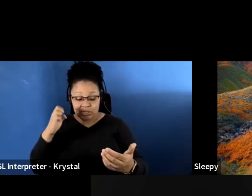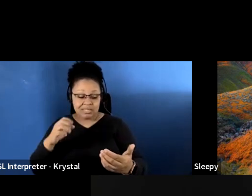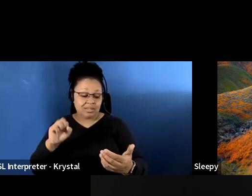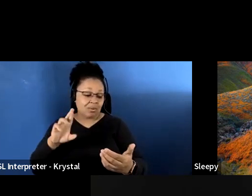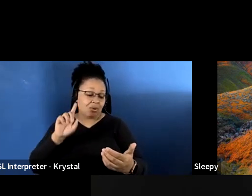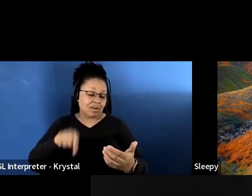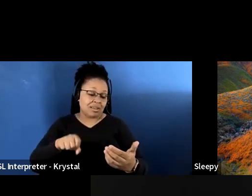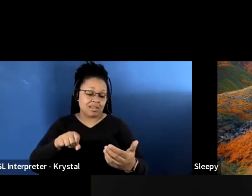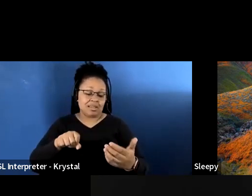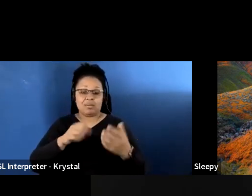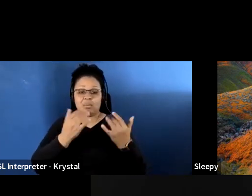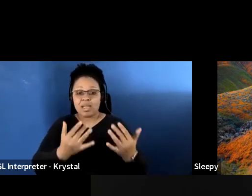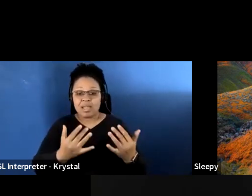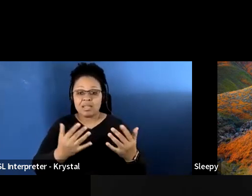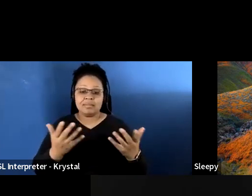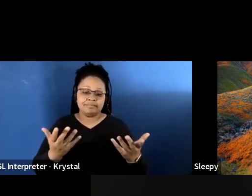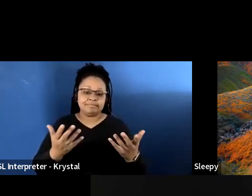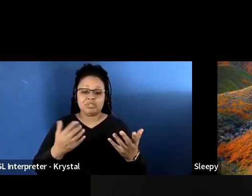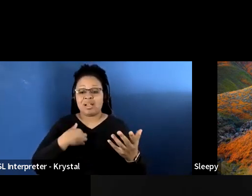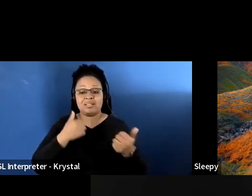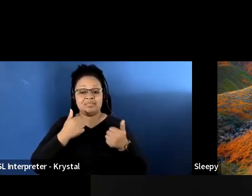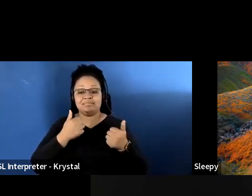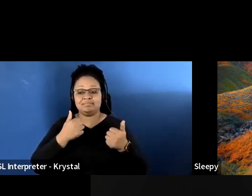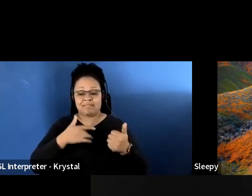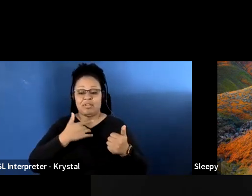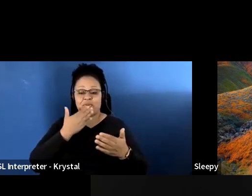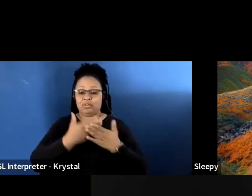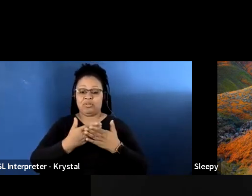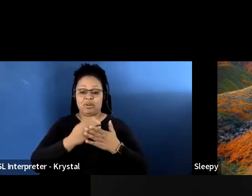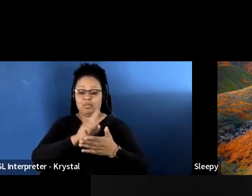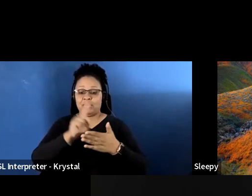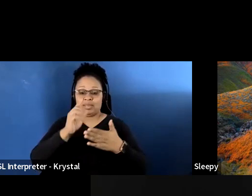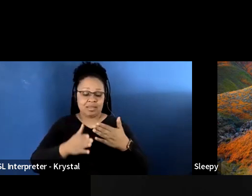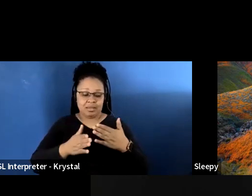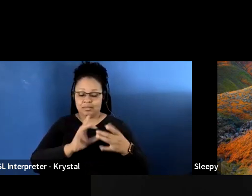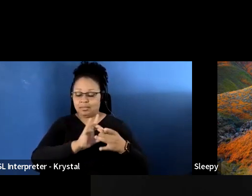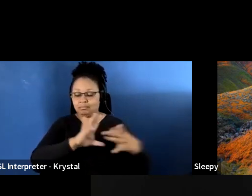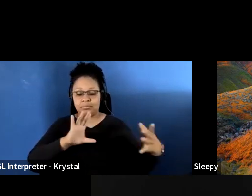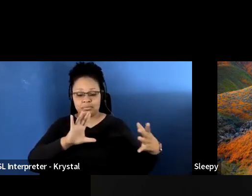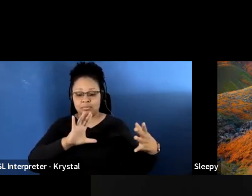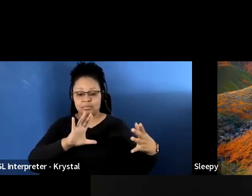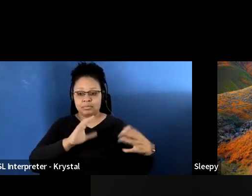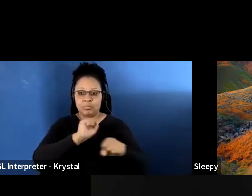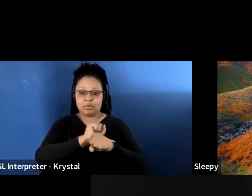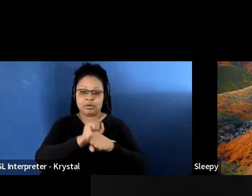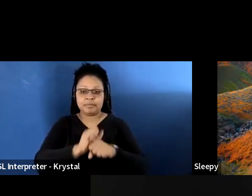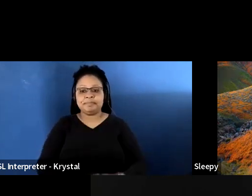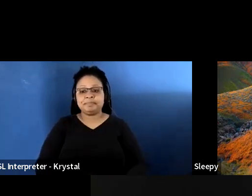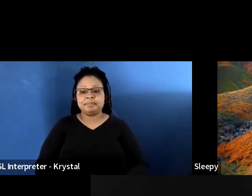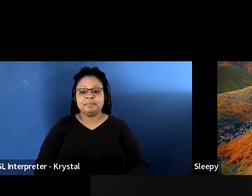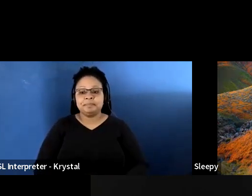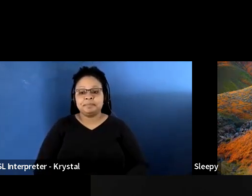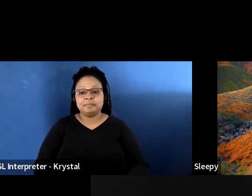answer. So that's one of the things I like to do because, yeah. Anybody else?